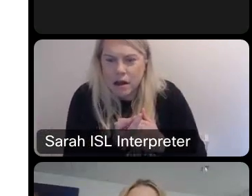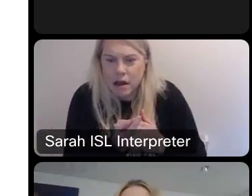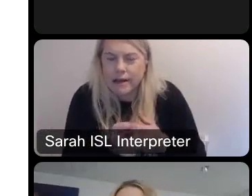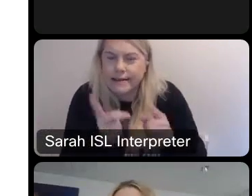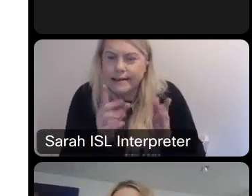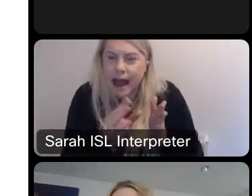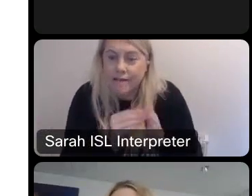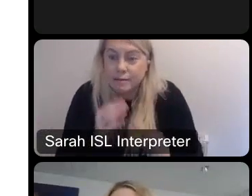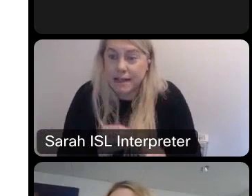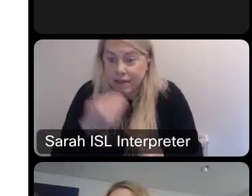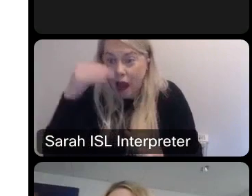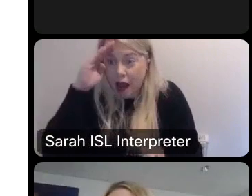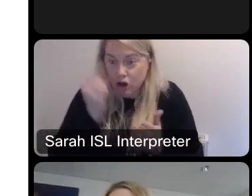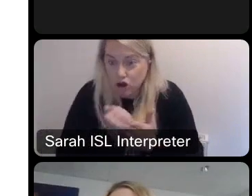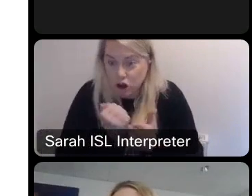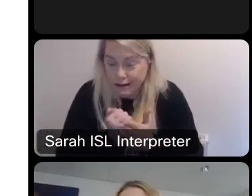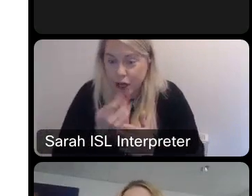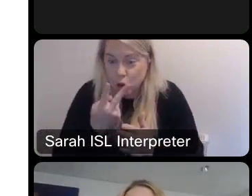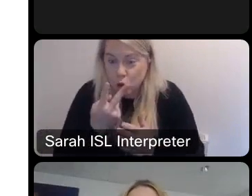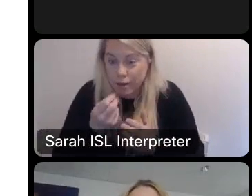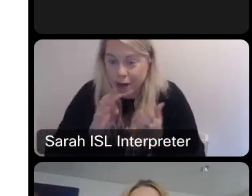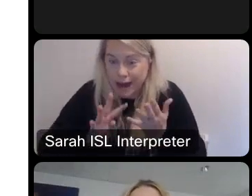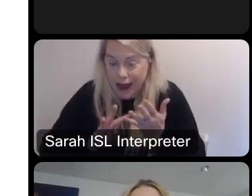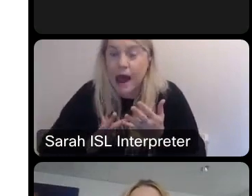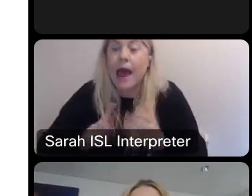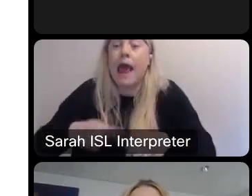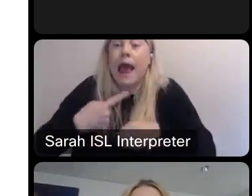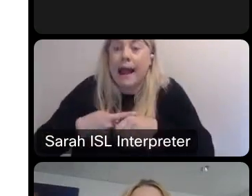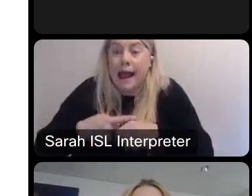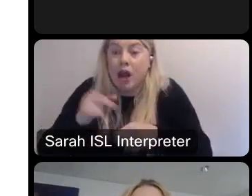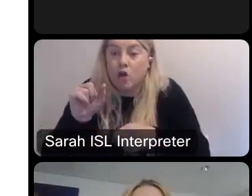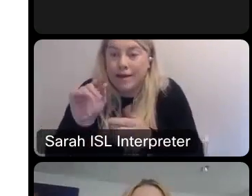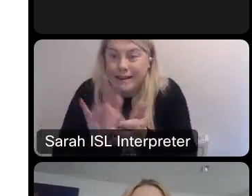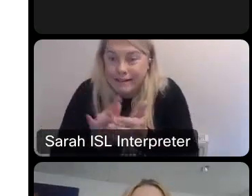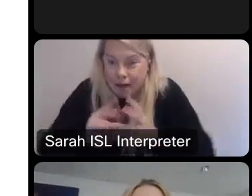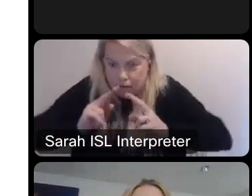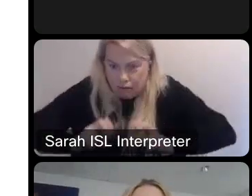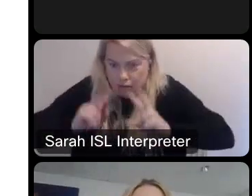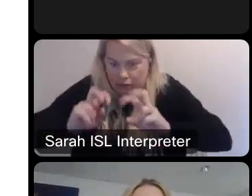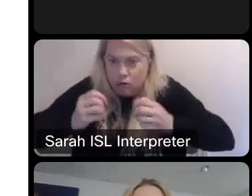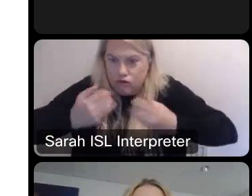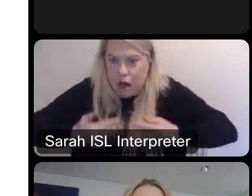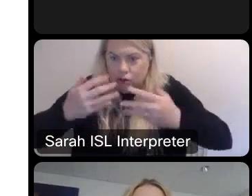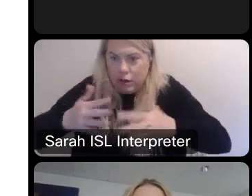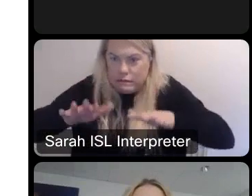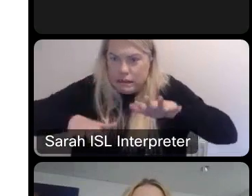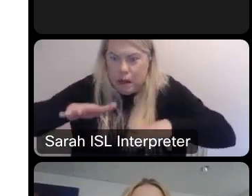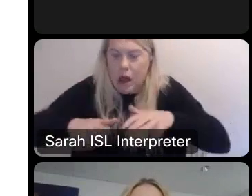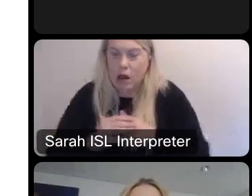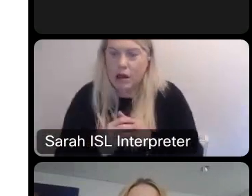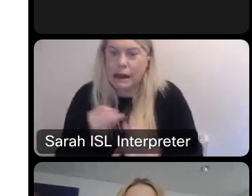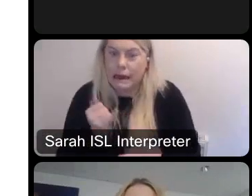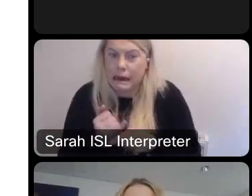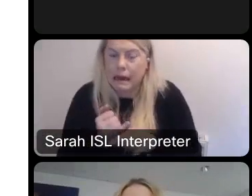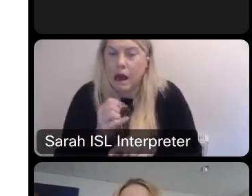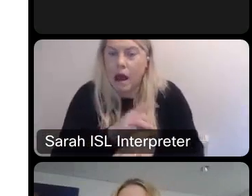in 2009, which was repeated again in 2015, which showed similar results. So in acute hospitals,